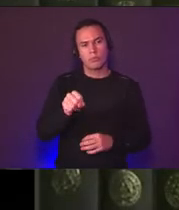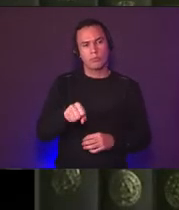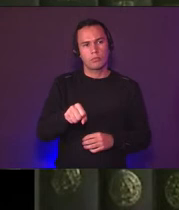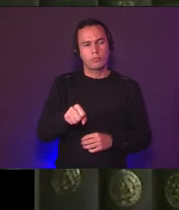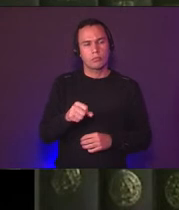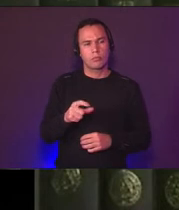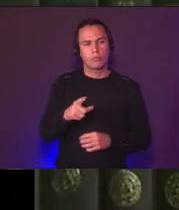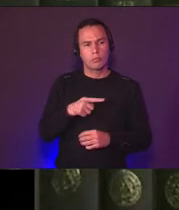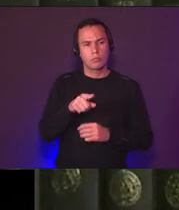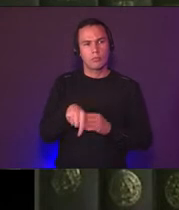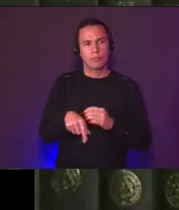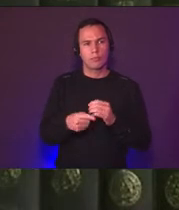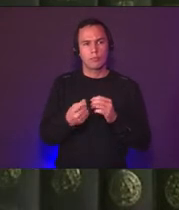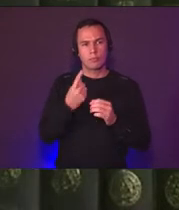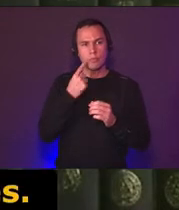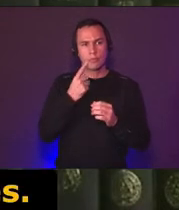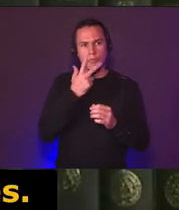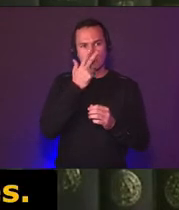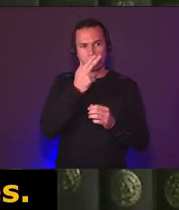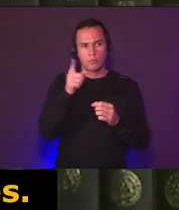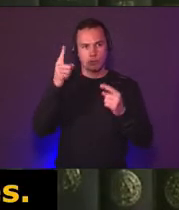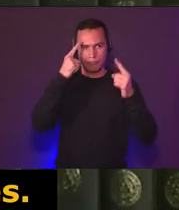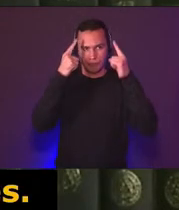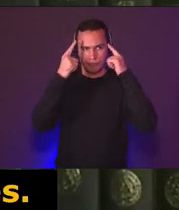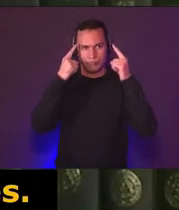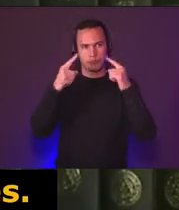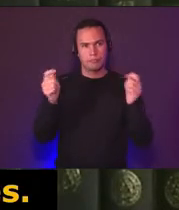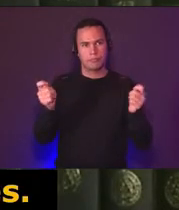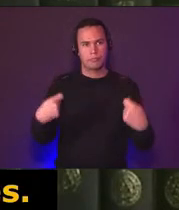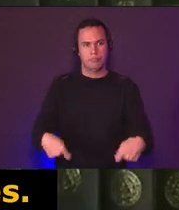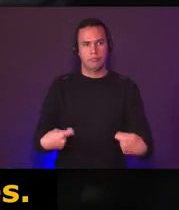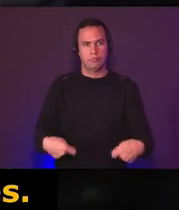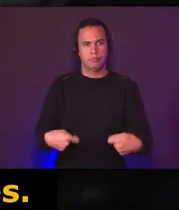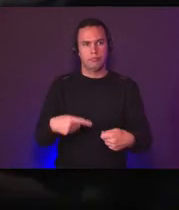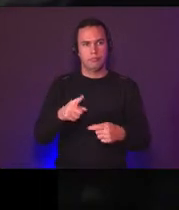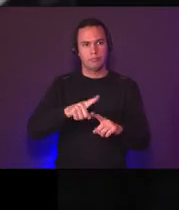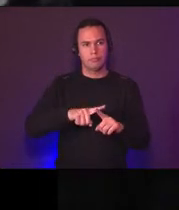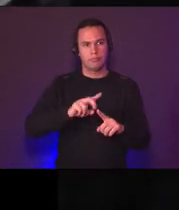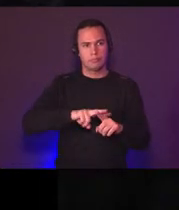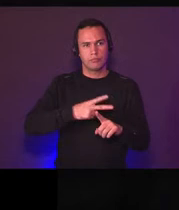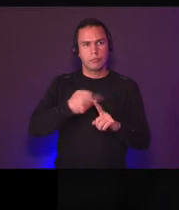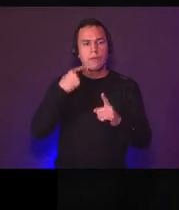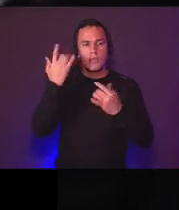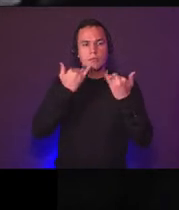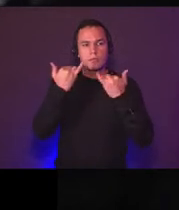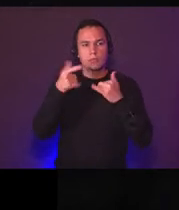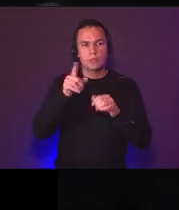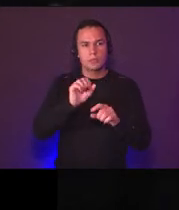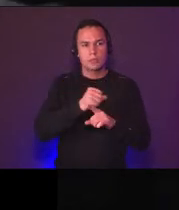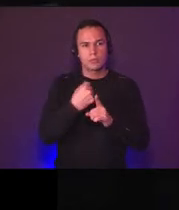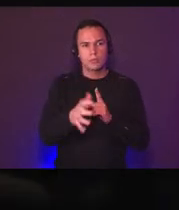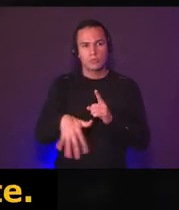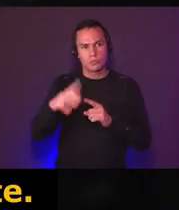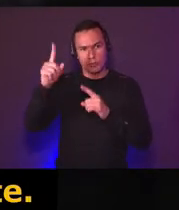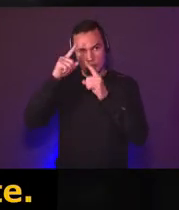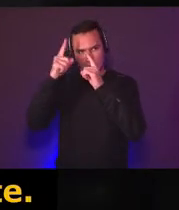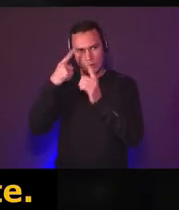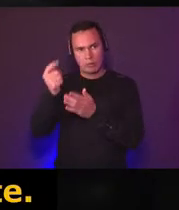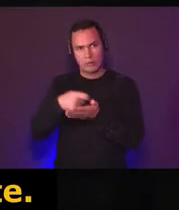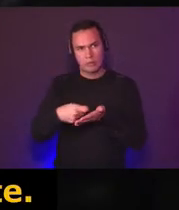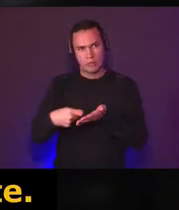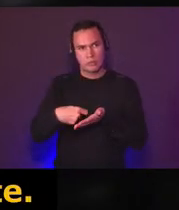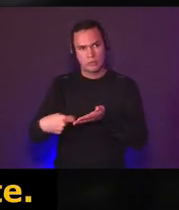definition of creativity, I think. Relating things not previously related. They're not exactly the same, but when you put them